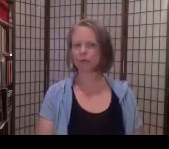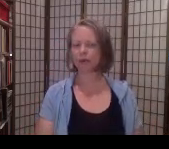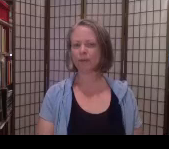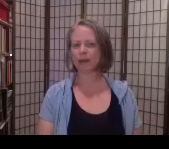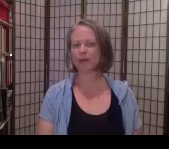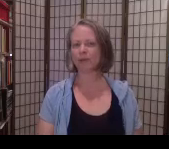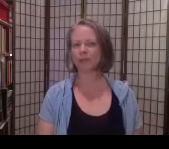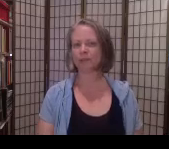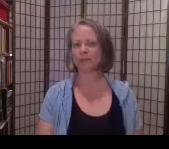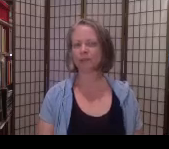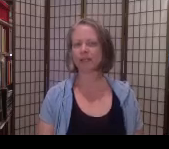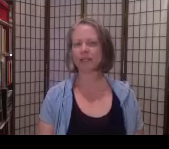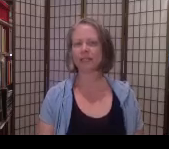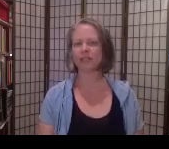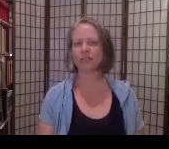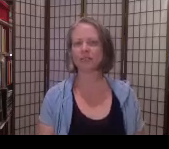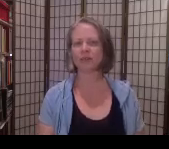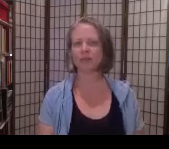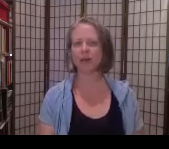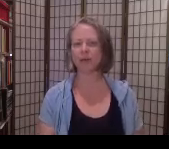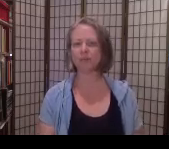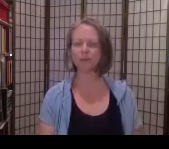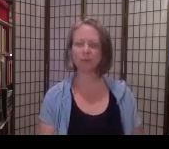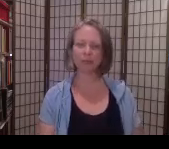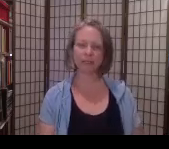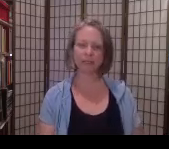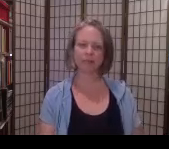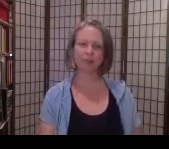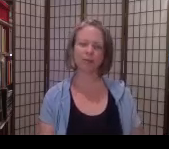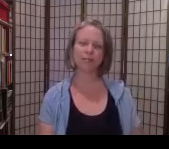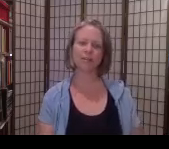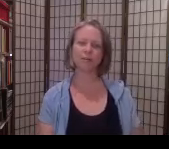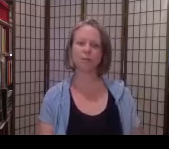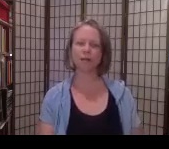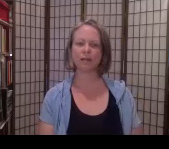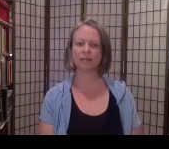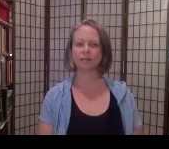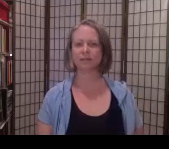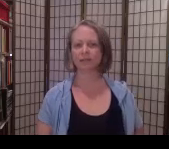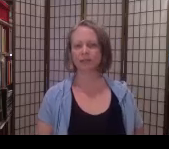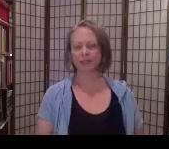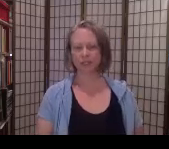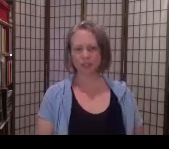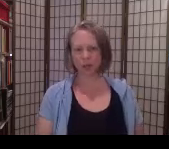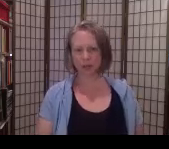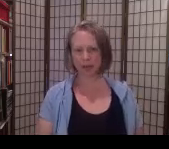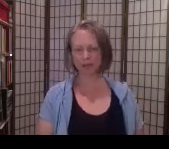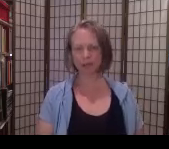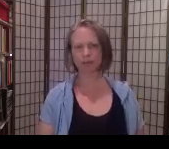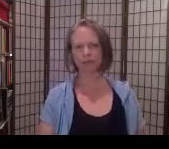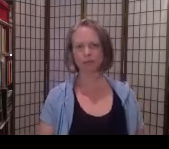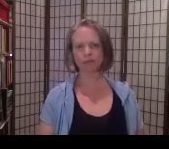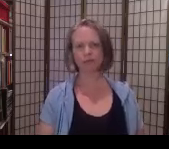So what about, like, is there something about the blueprint of a cricket that you want us to know